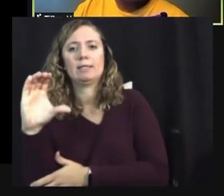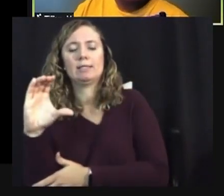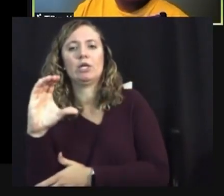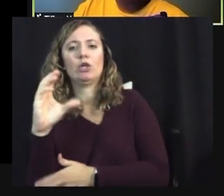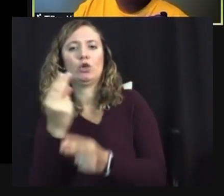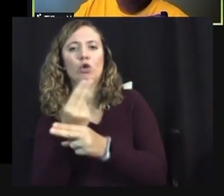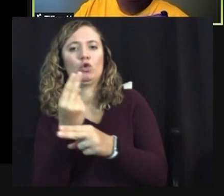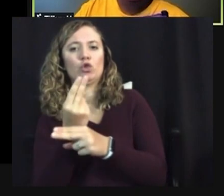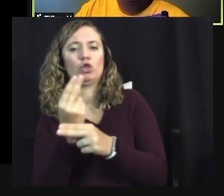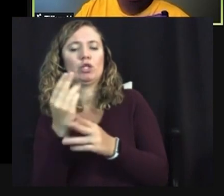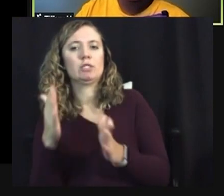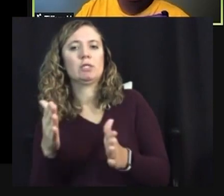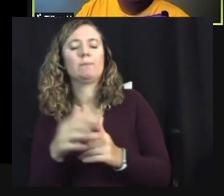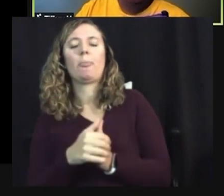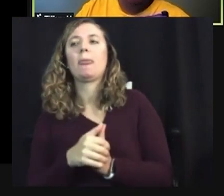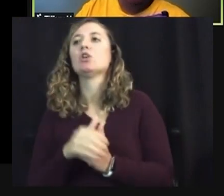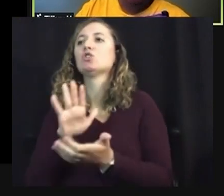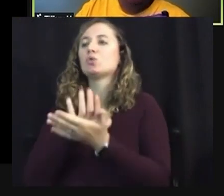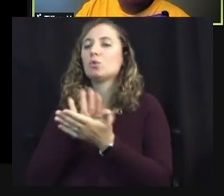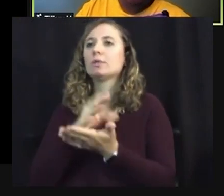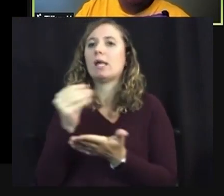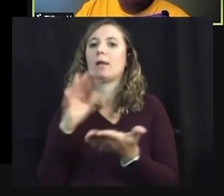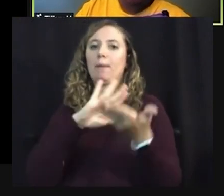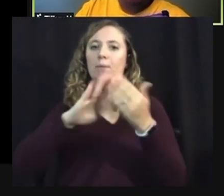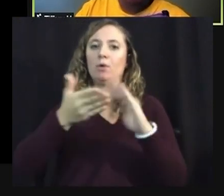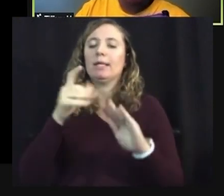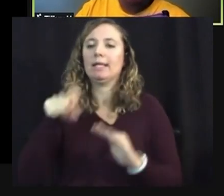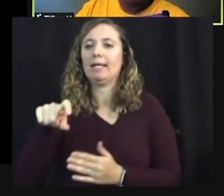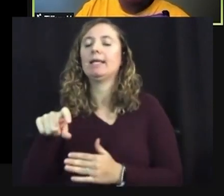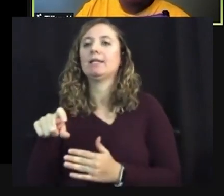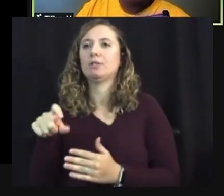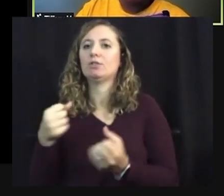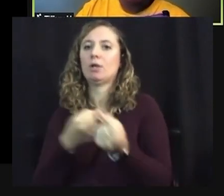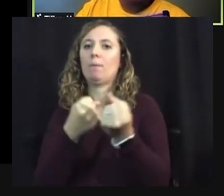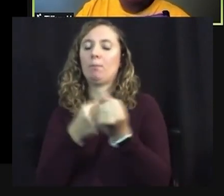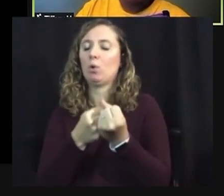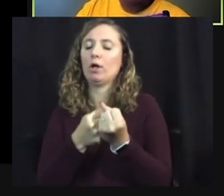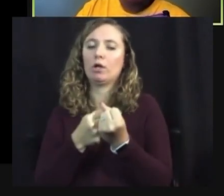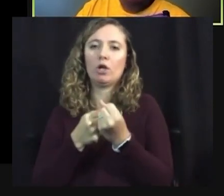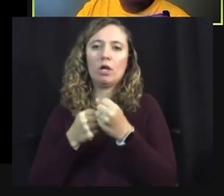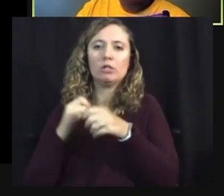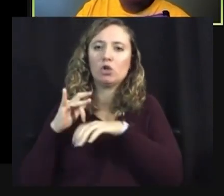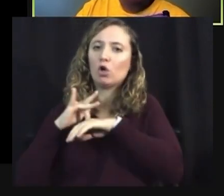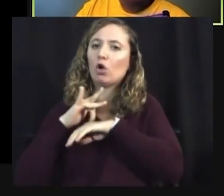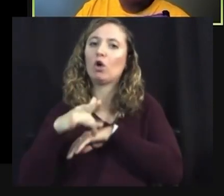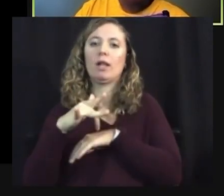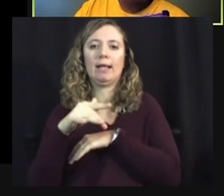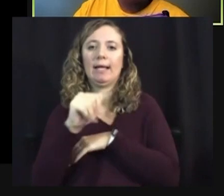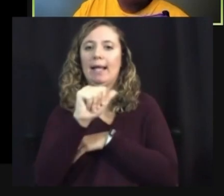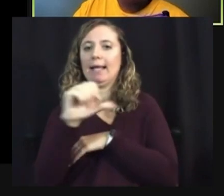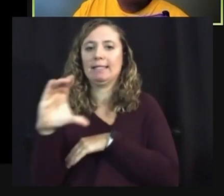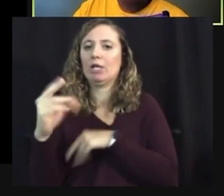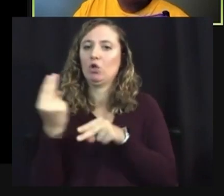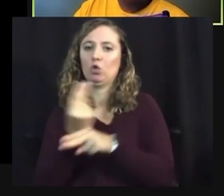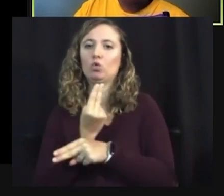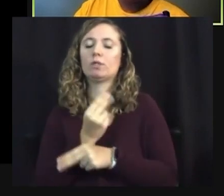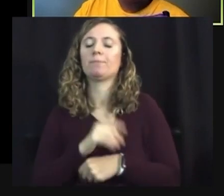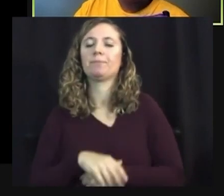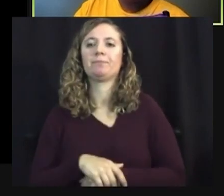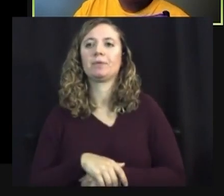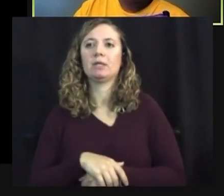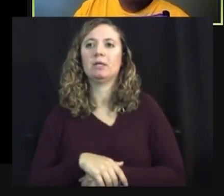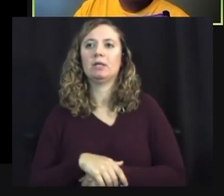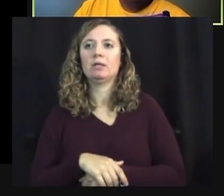Schools and communities need to support AAC use from as early in life as possible. There should be no